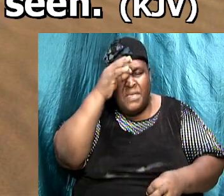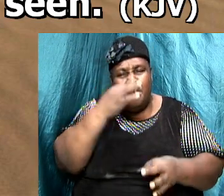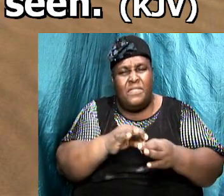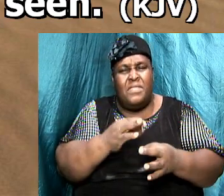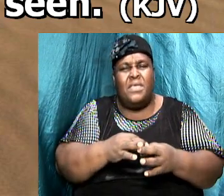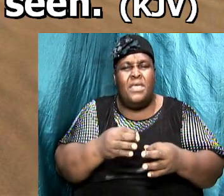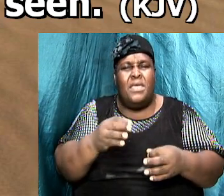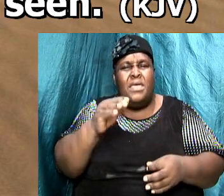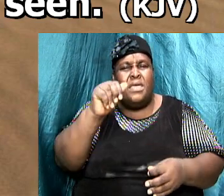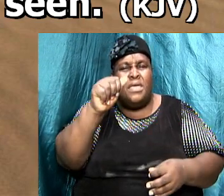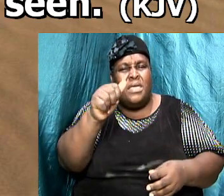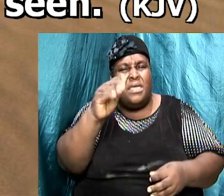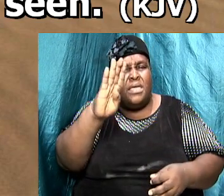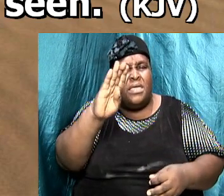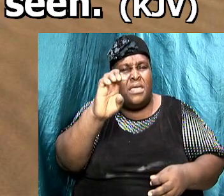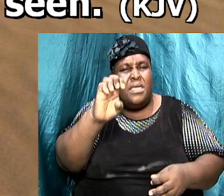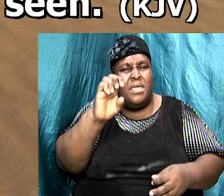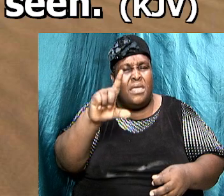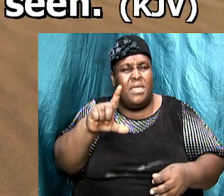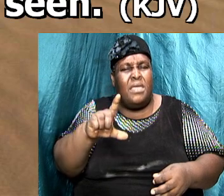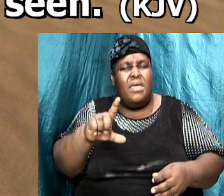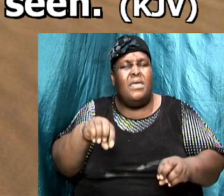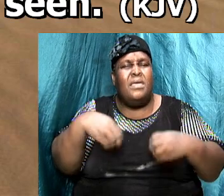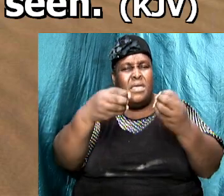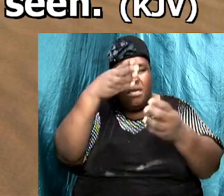God a more excellent